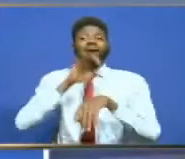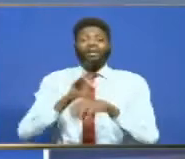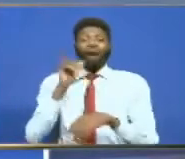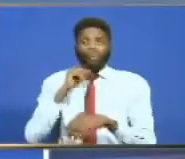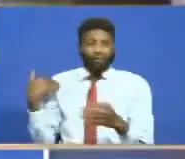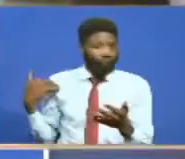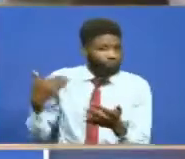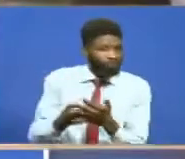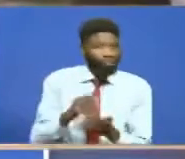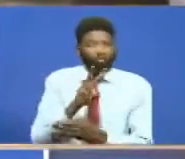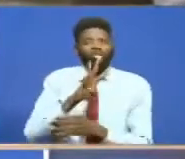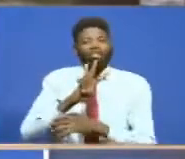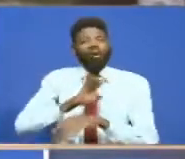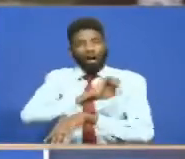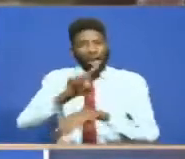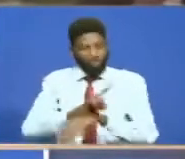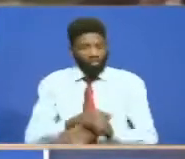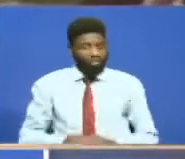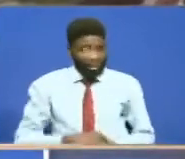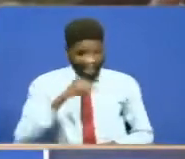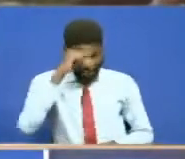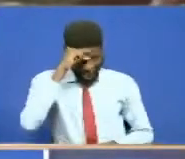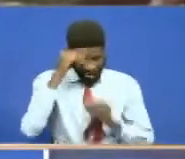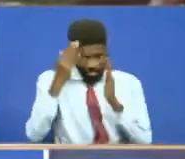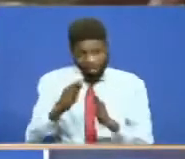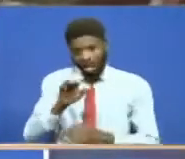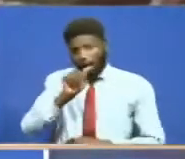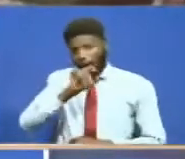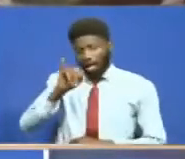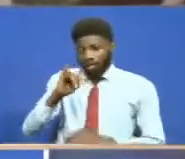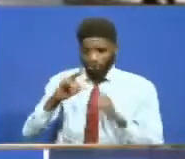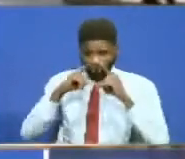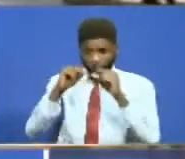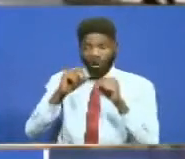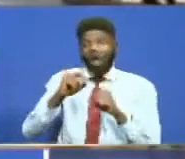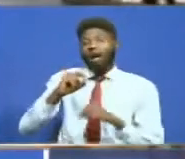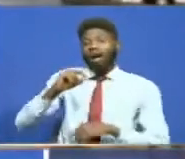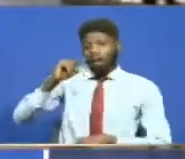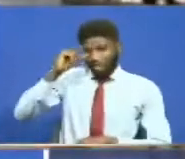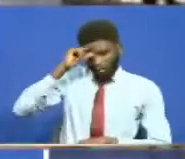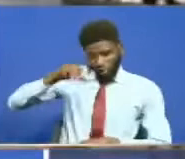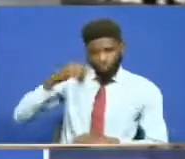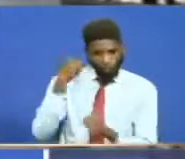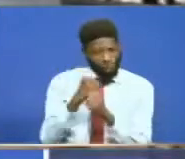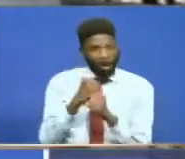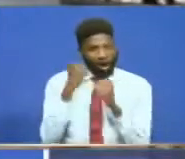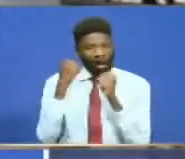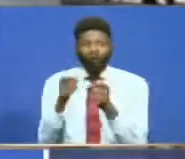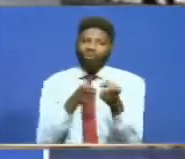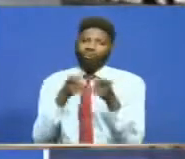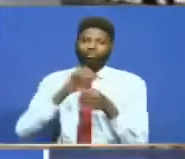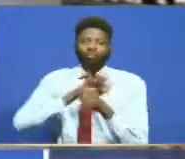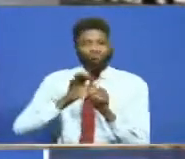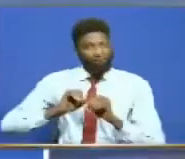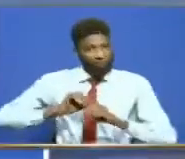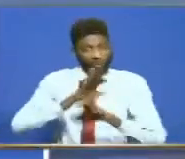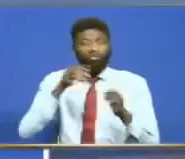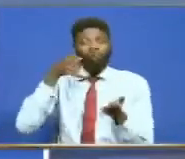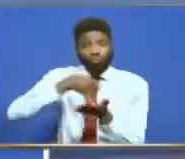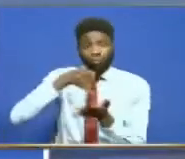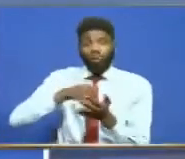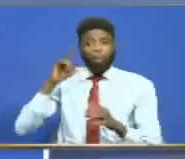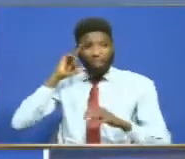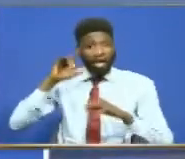hours. Mandera Governor Ali Roba said the county has done everything to curb the rising number, including setting up bed isolation